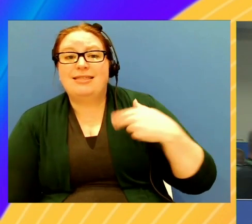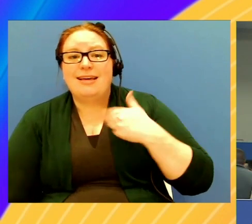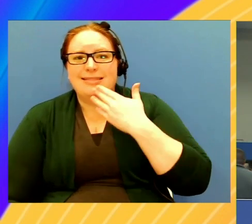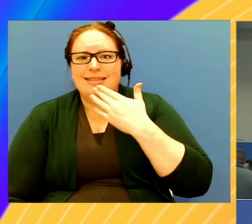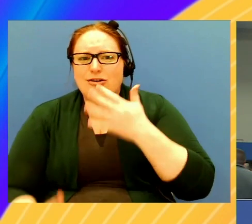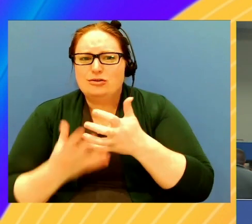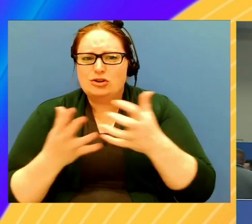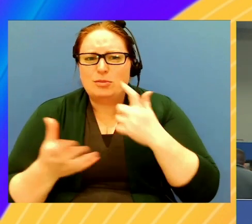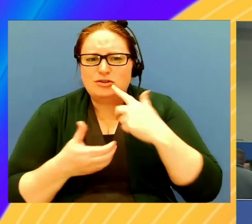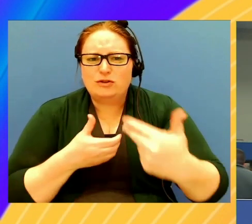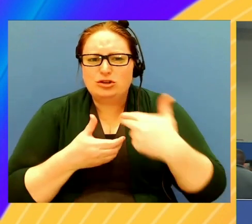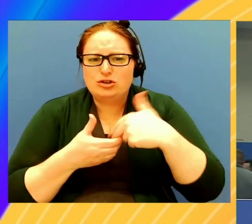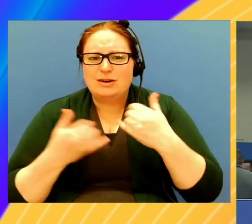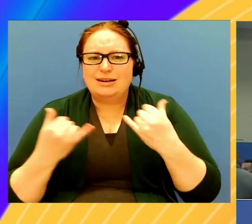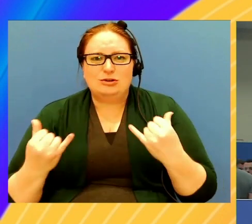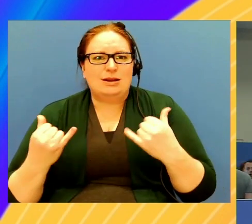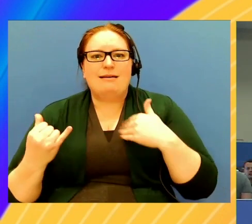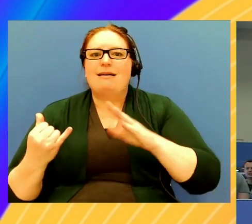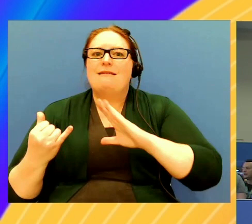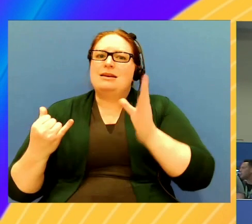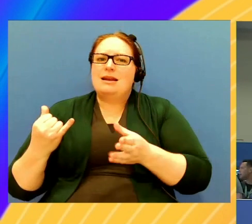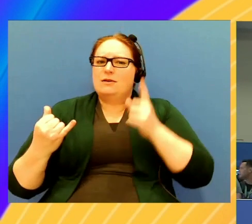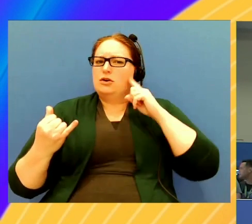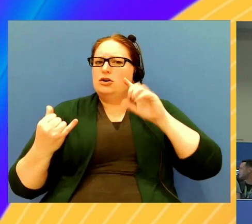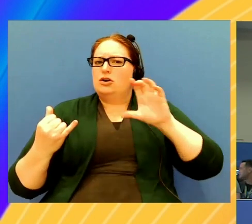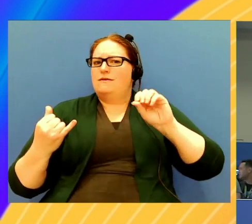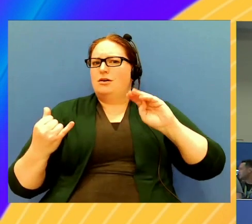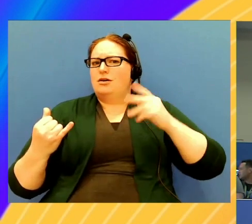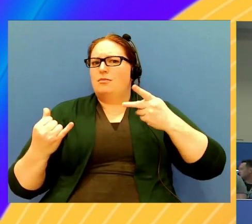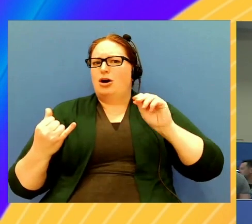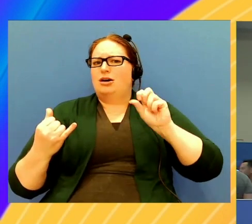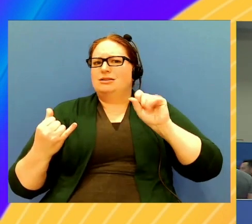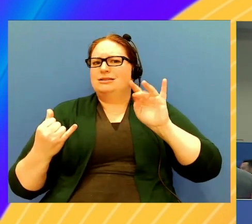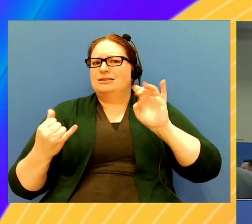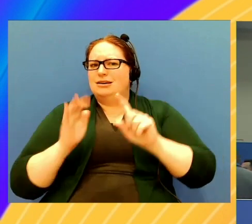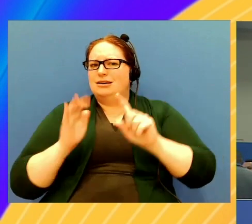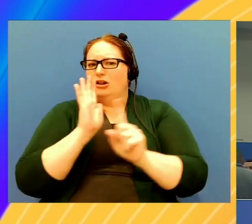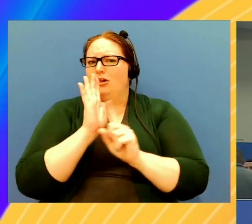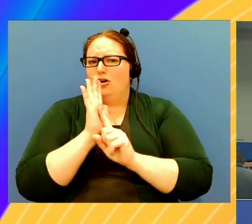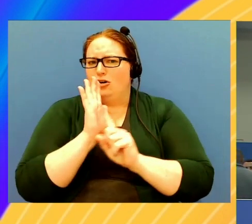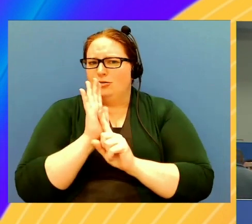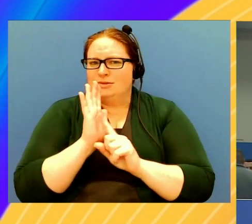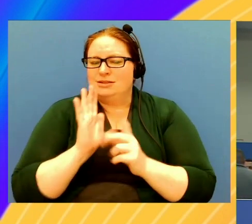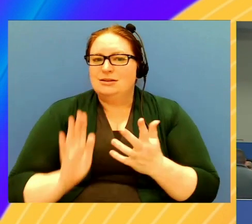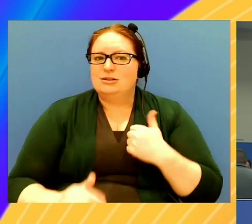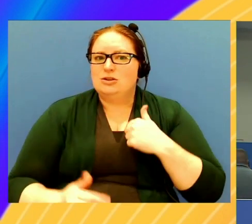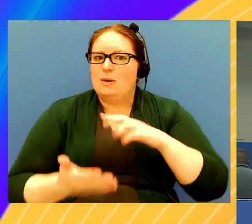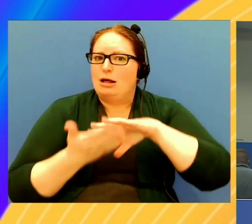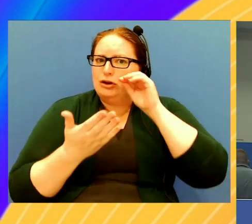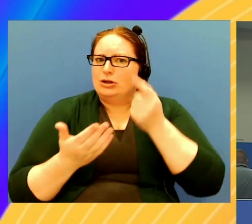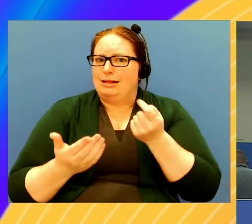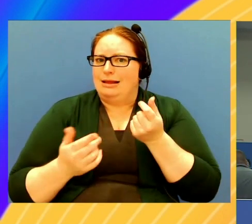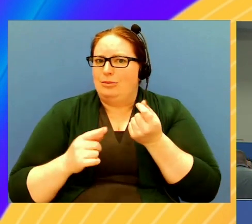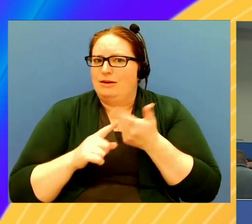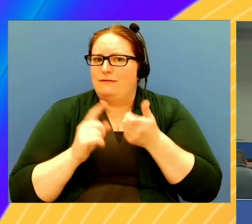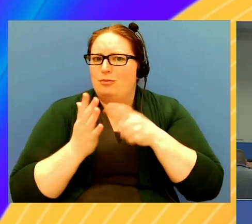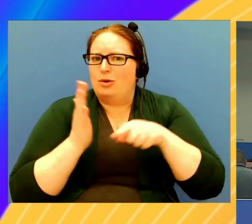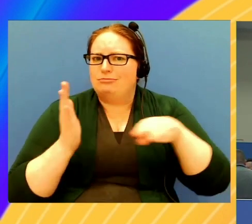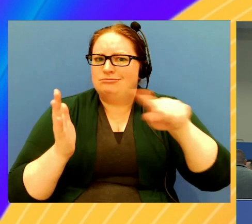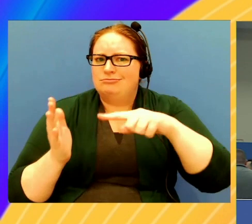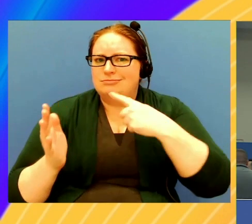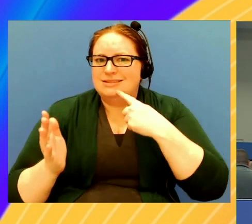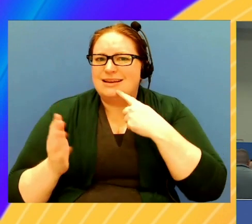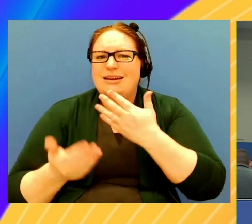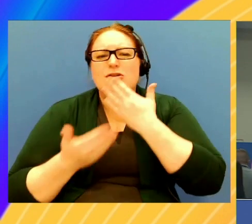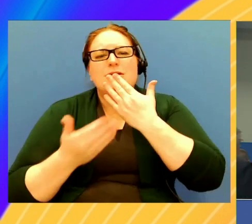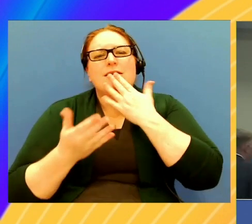I never heard of composite alarms, so I learned a little bit from what you had to say. So everyone, thank you very much for tuning into